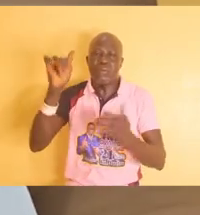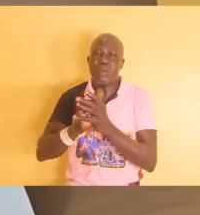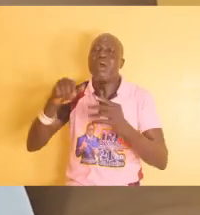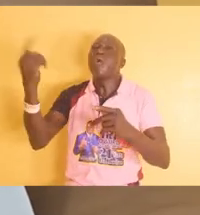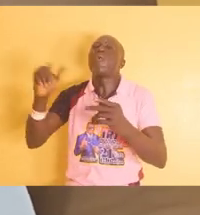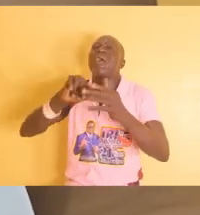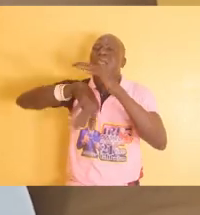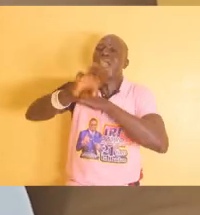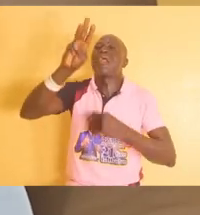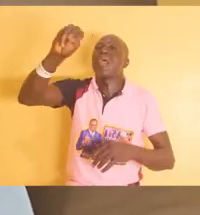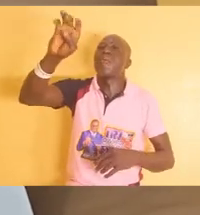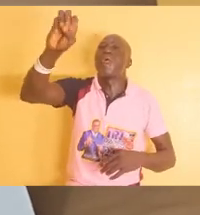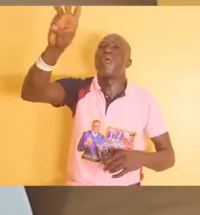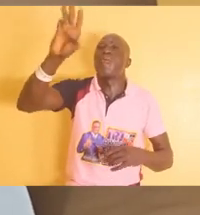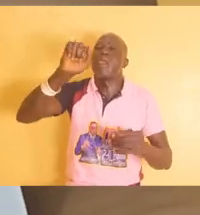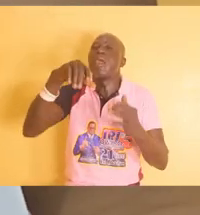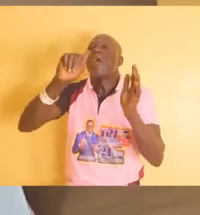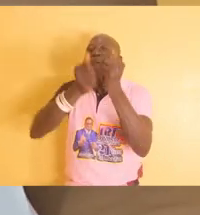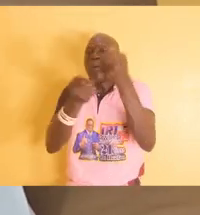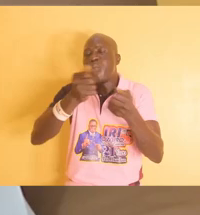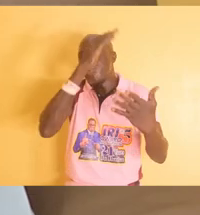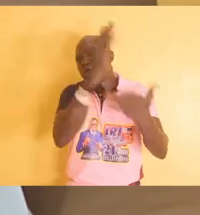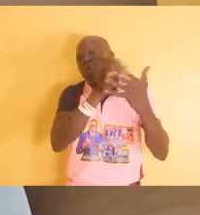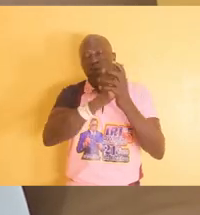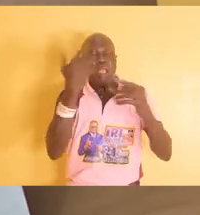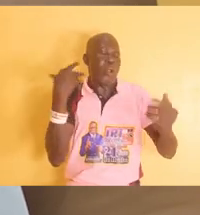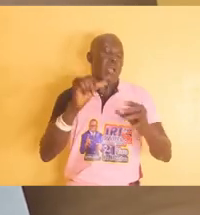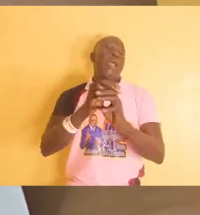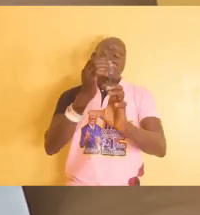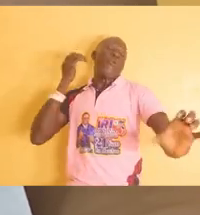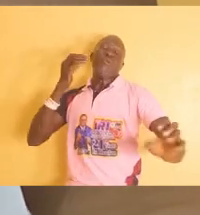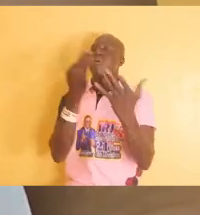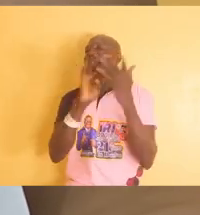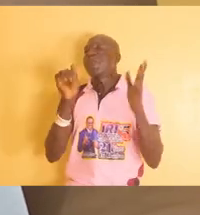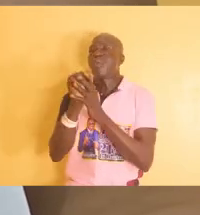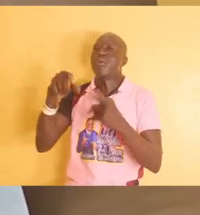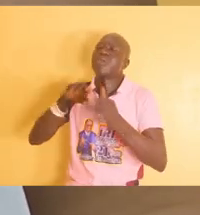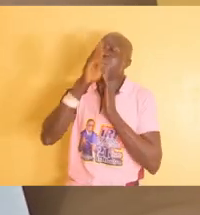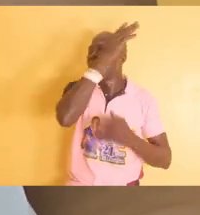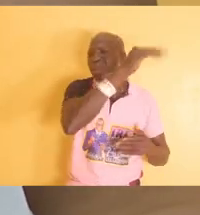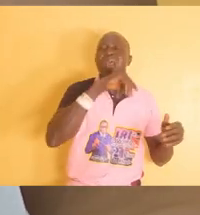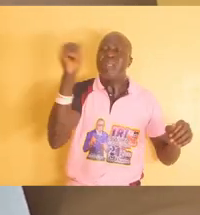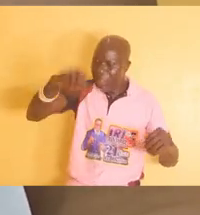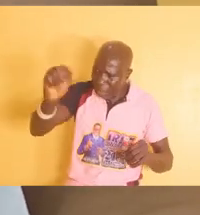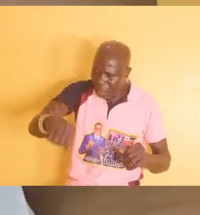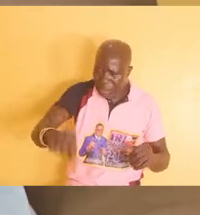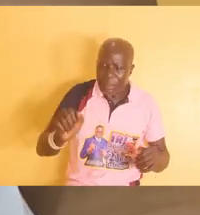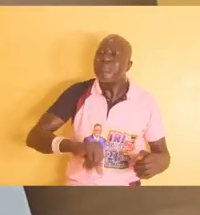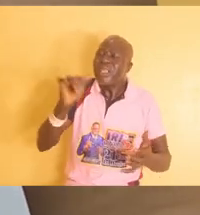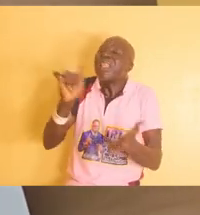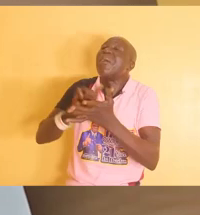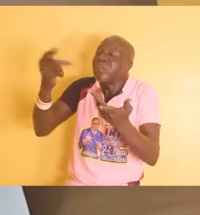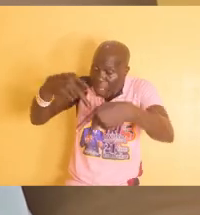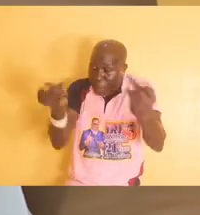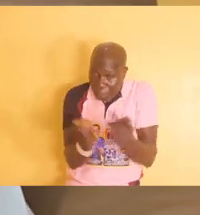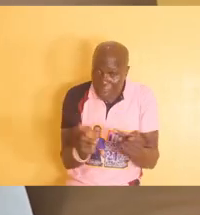Níbi Mòwe bus stop yẹn. As Mòwe bus stop. Lágbára Ọlọ́run. By grace of God. Ẹ máa bá àwọn bọ́sì sí wọn bẹ́ẹ̀. You be the free bus driver. Níbo Mòwe bus stop yẹn. Bẹ́ẹ̀ni. Yes. Ibẹ̀ gangan.